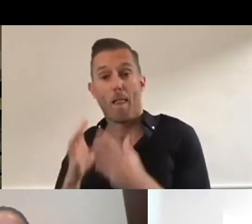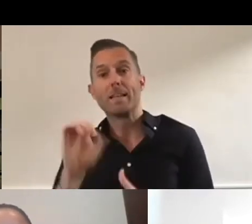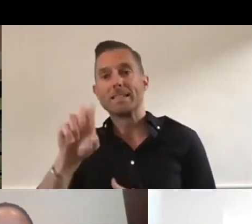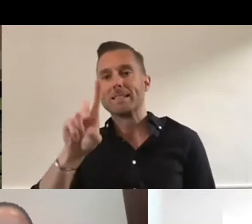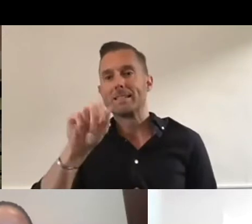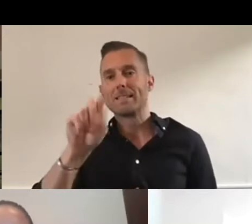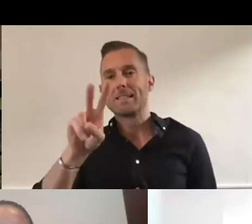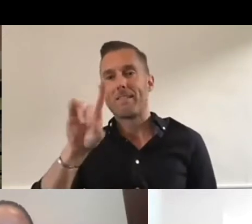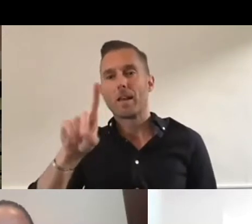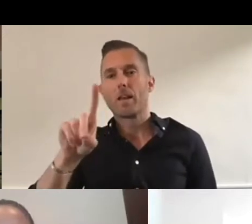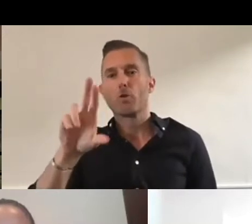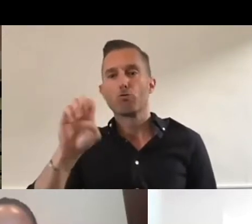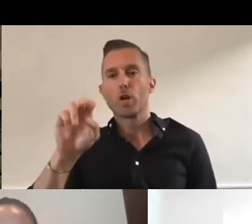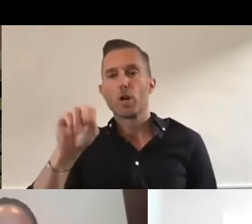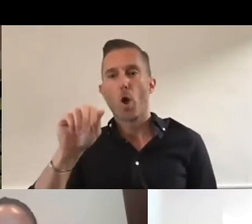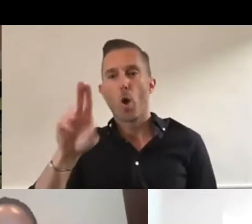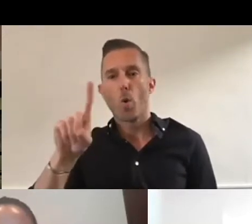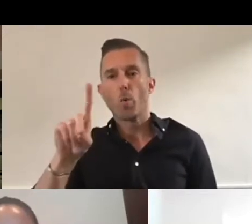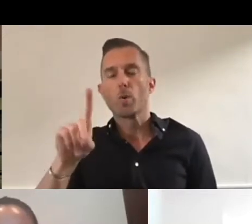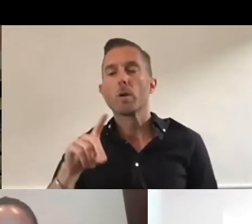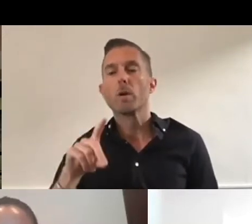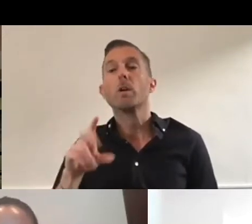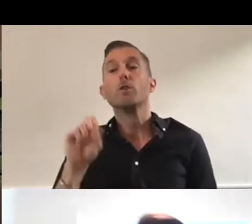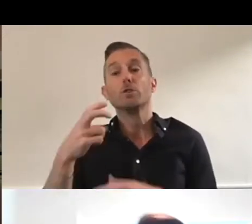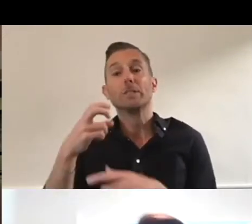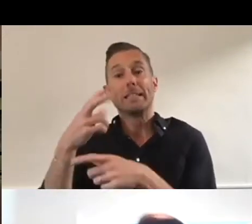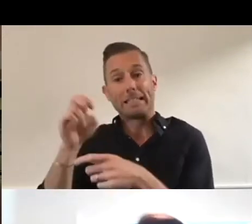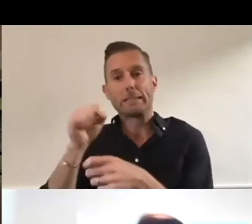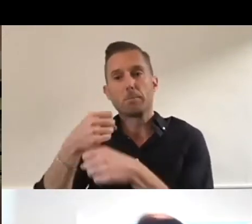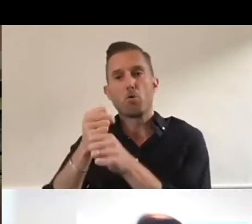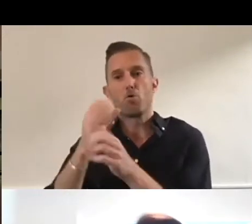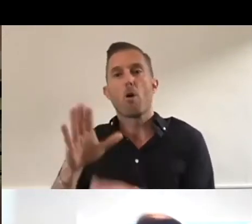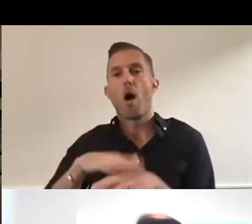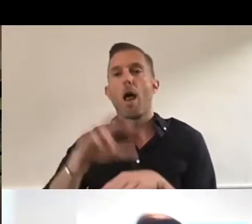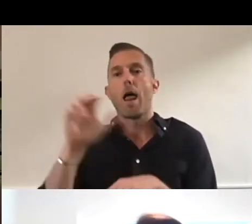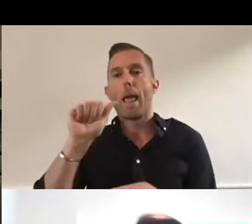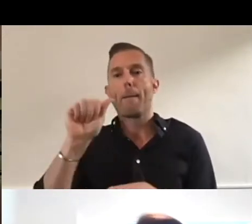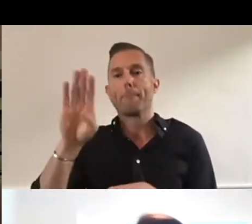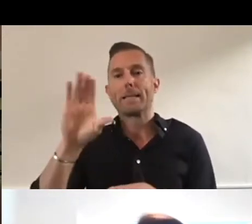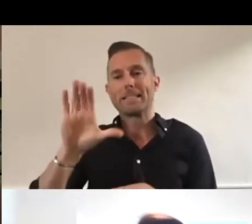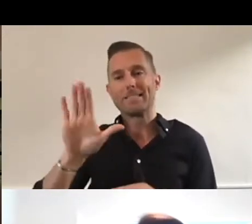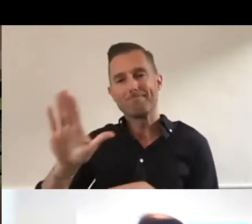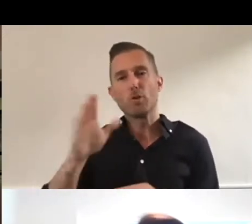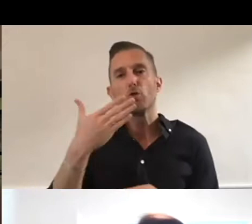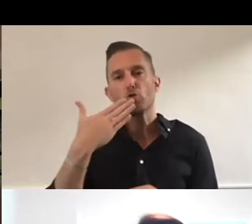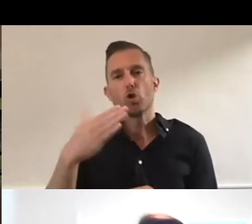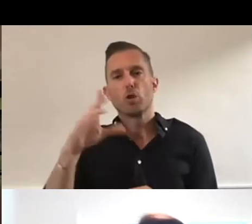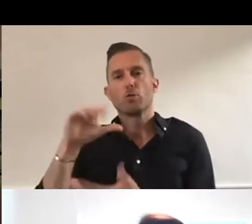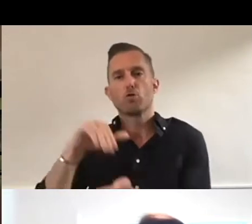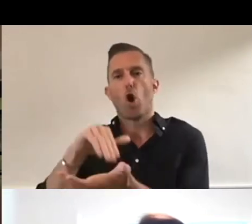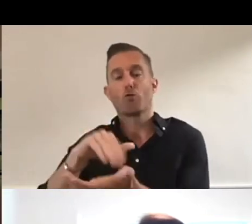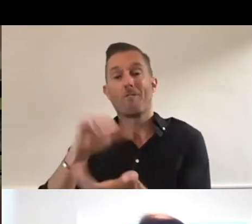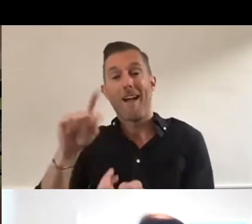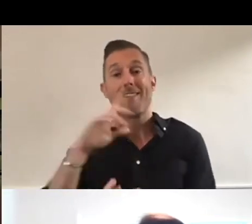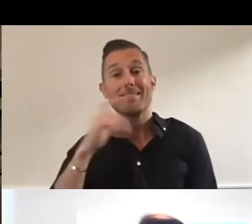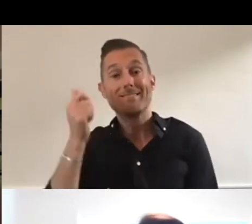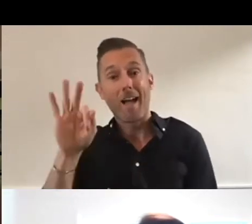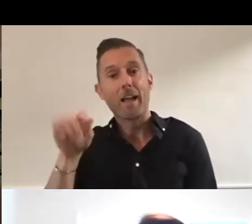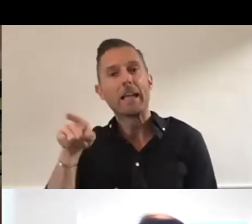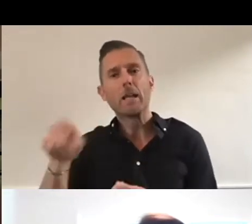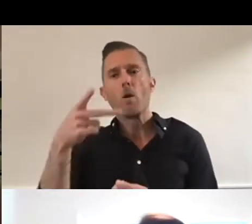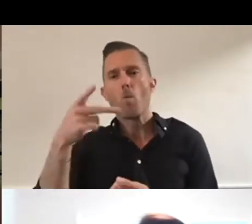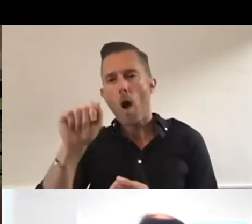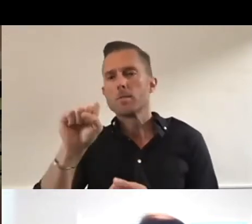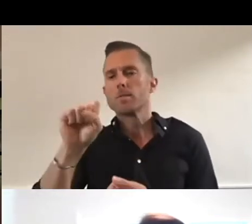Renaud, producer on ABC's The Good Doctor. At 19, David was paralyzed in a car accident,